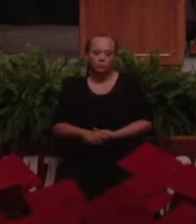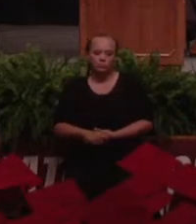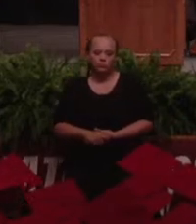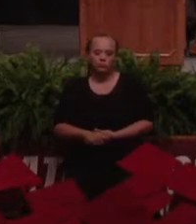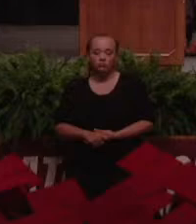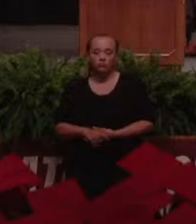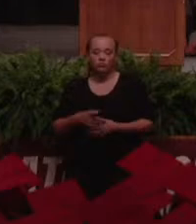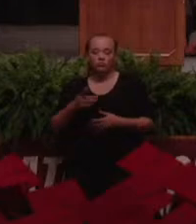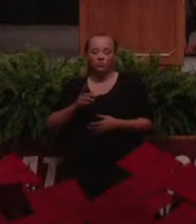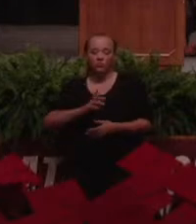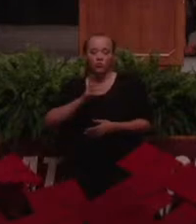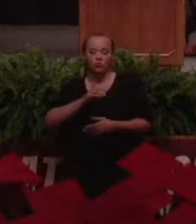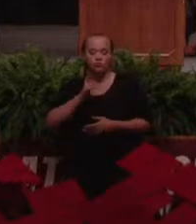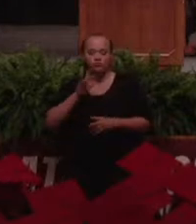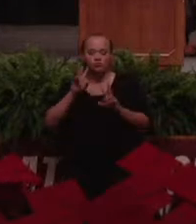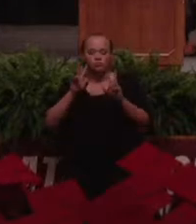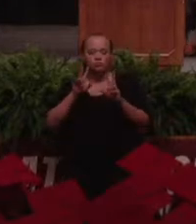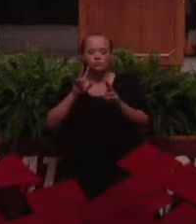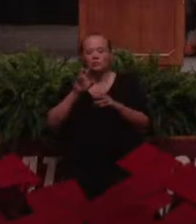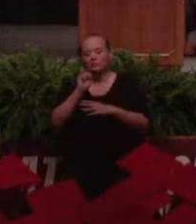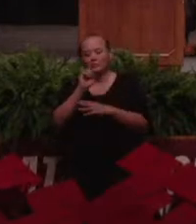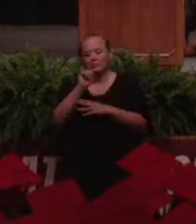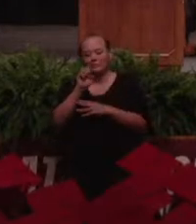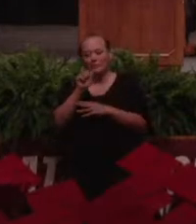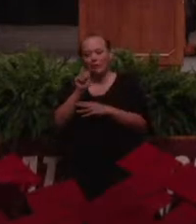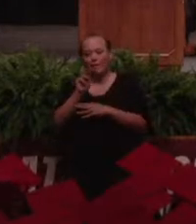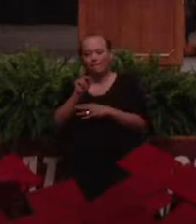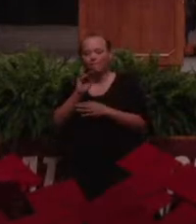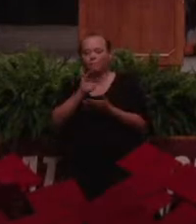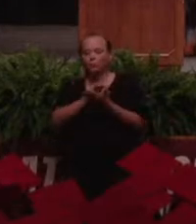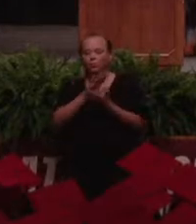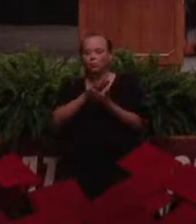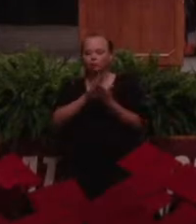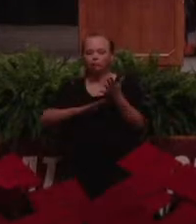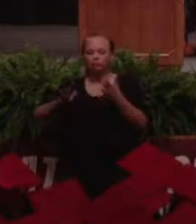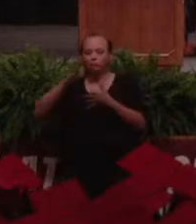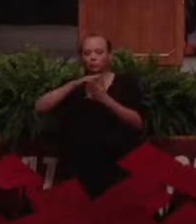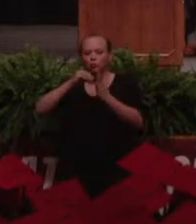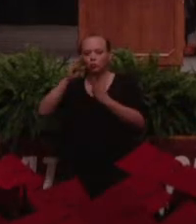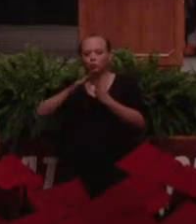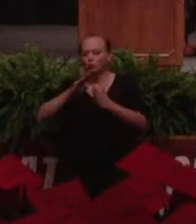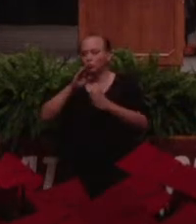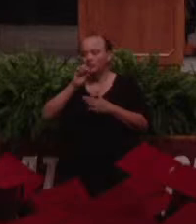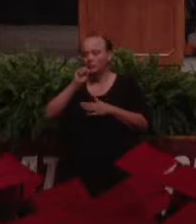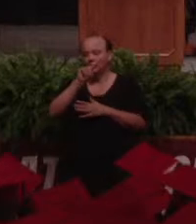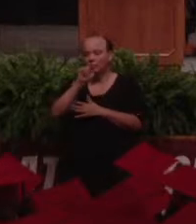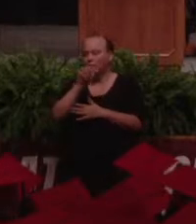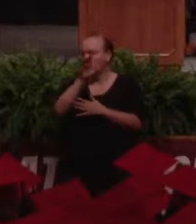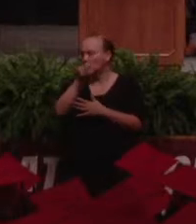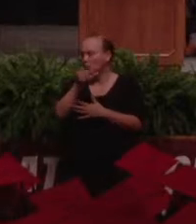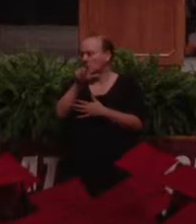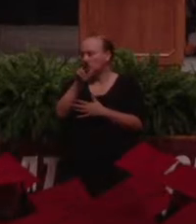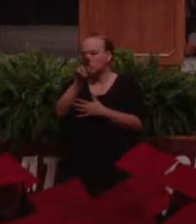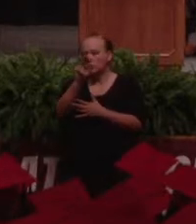From Edgewood Fine Arts STEAM Academy, Valedictorian Stacy Jaya Luna.